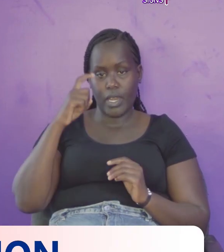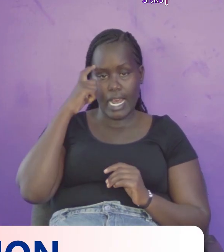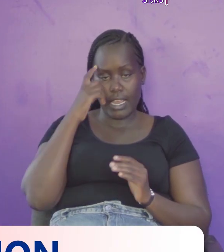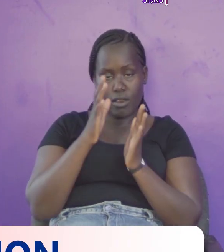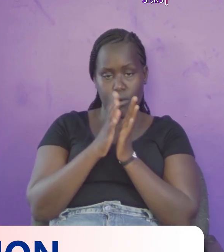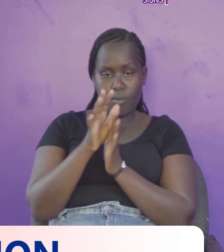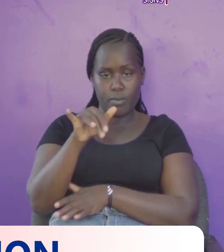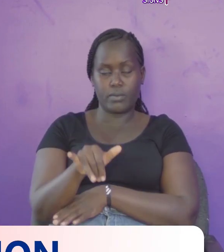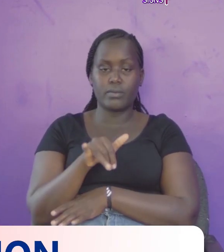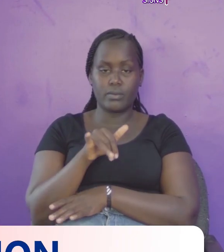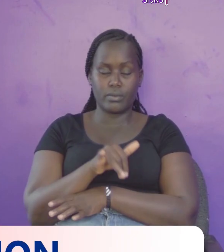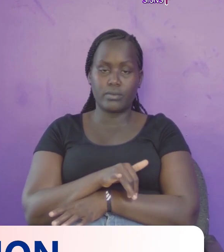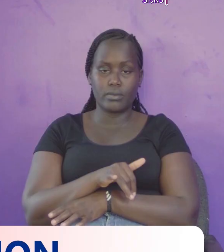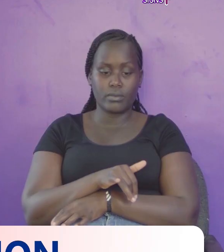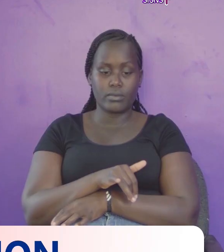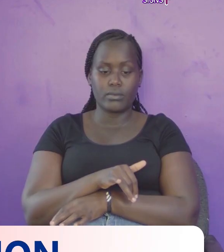that,